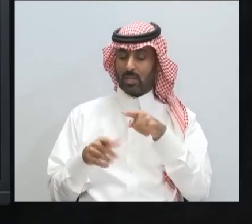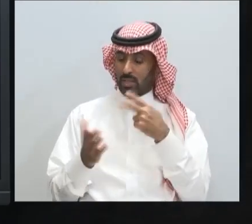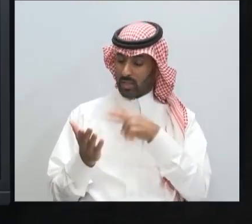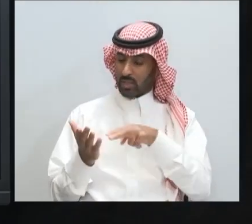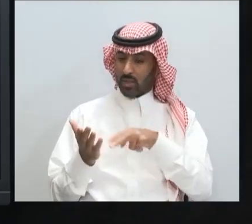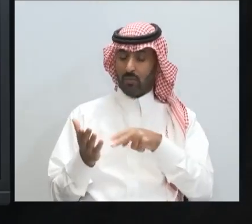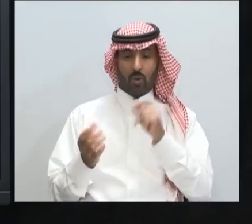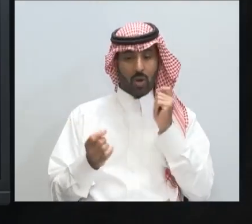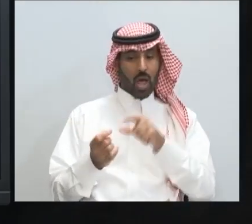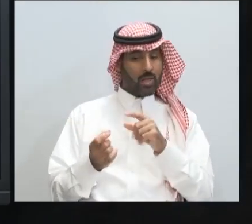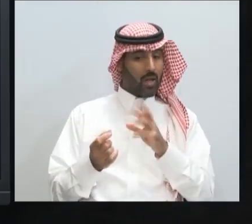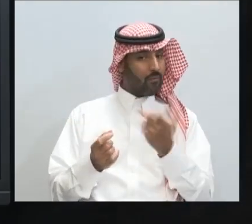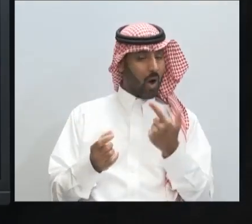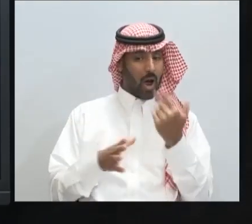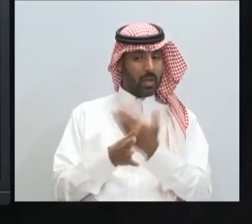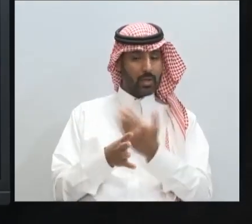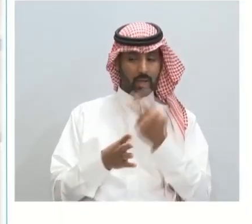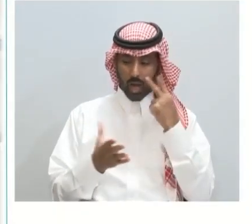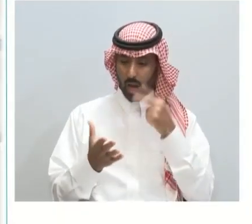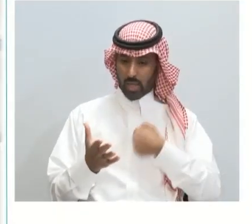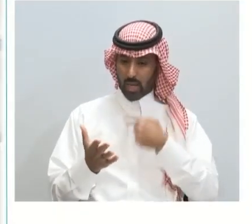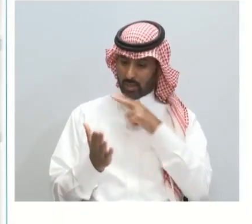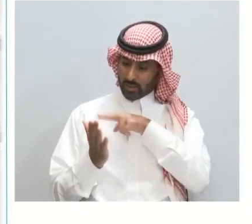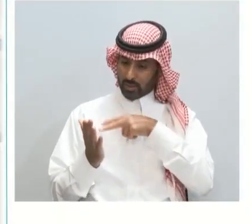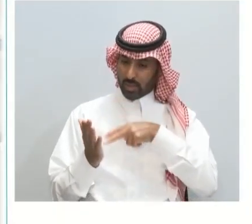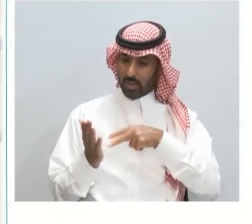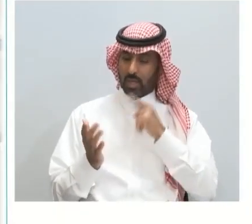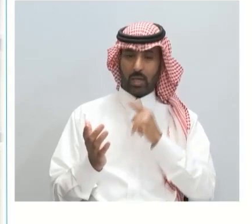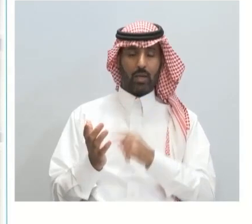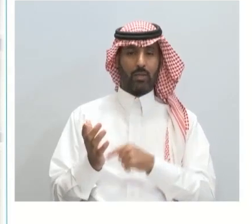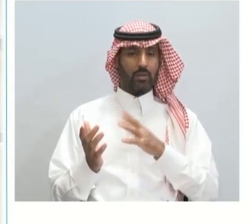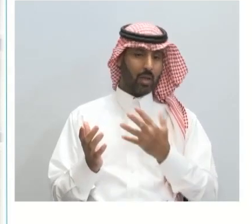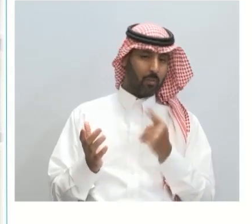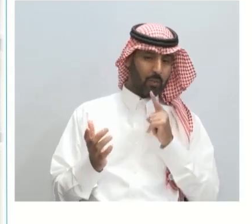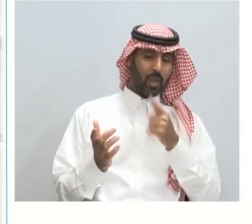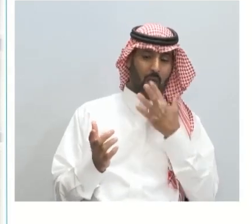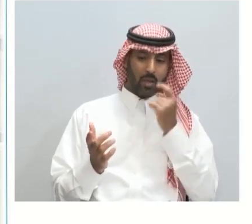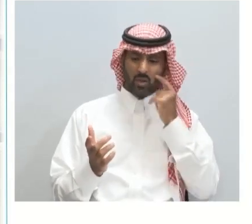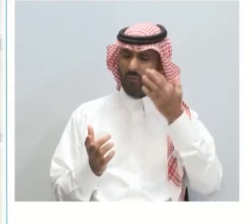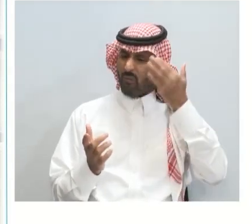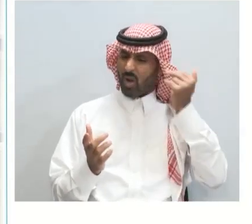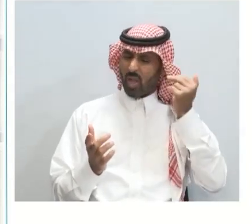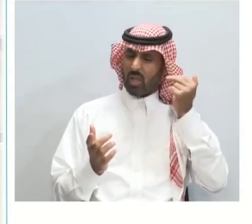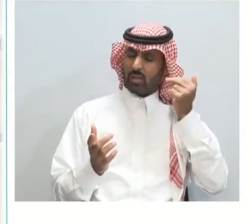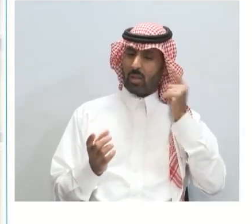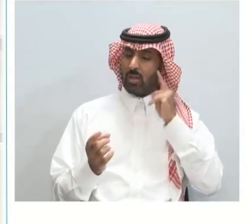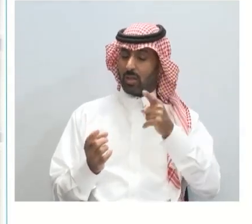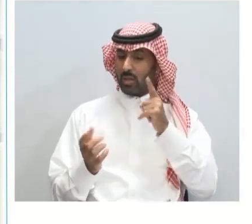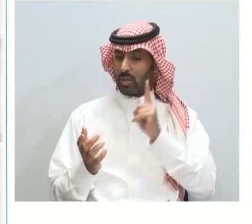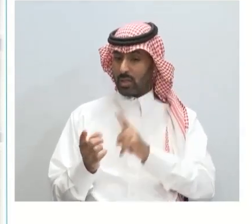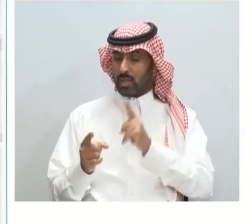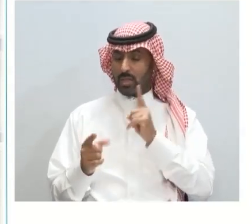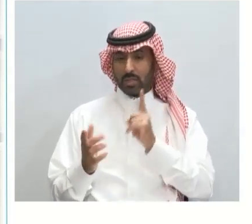purpose. You have a purpose to read something. So sometimes it's easy to forget that there's a real